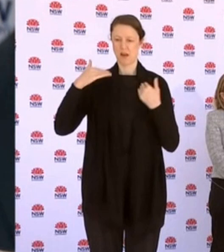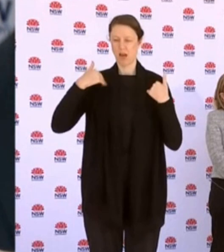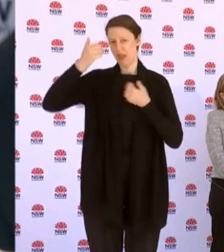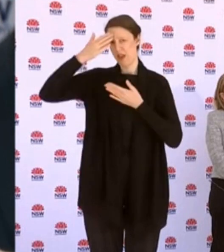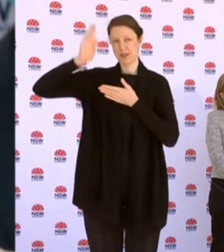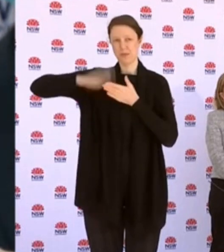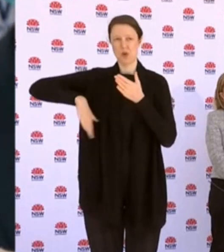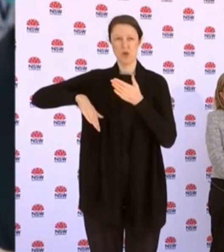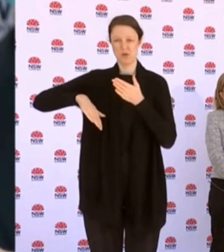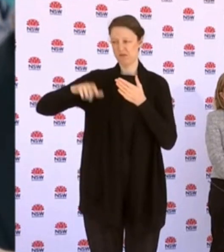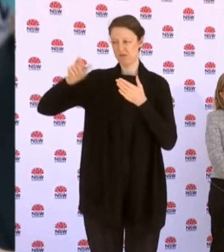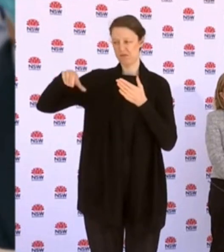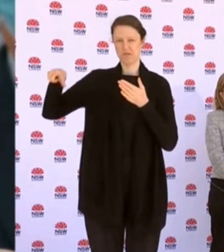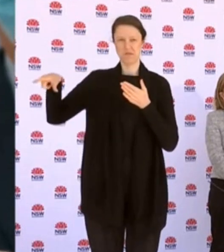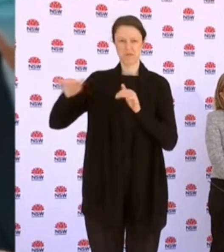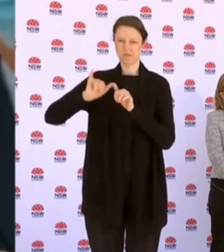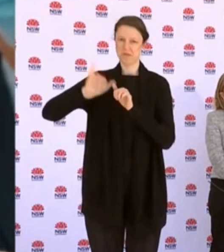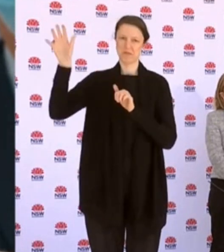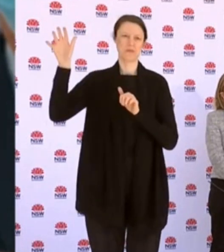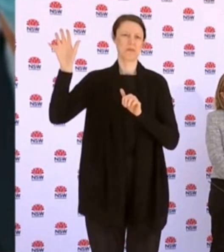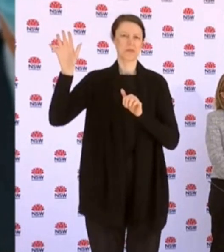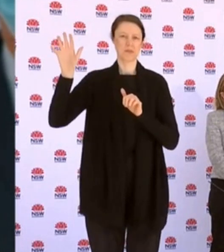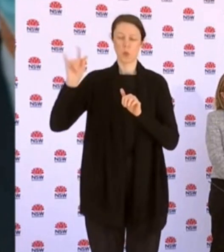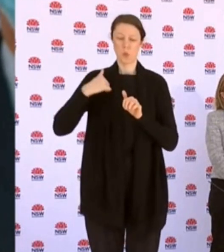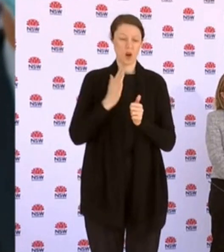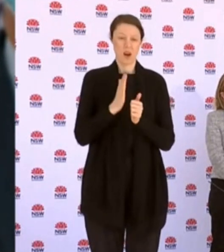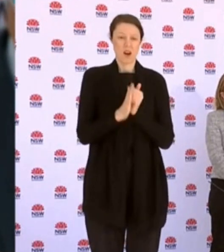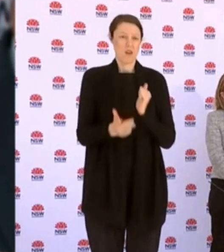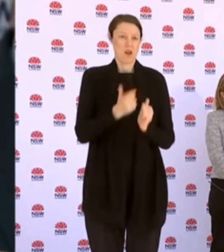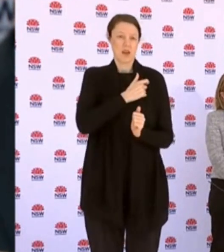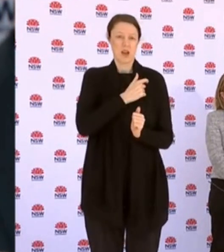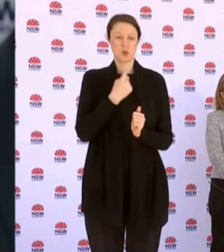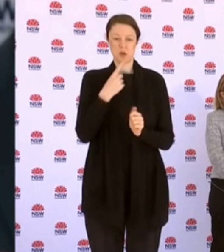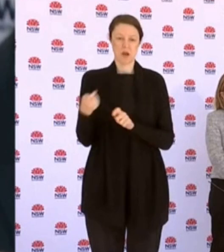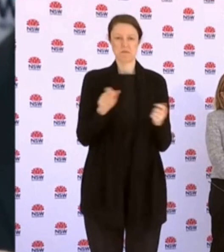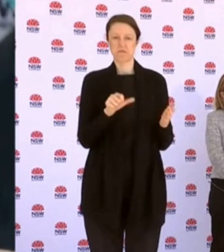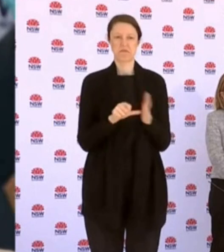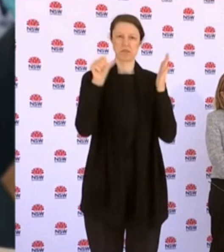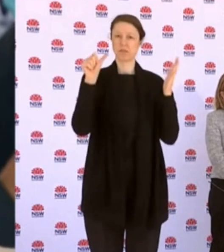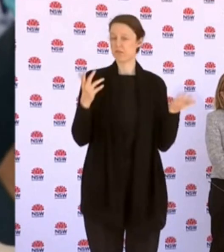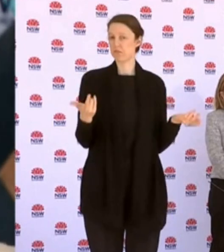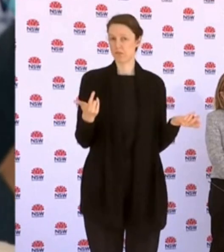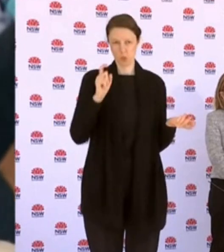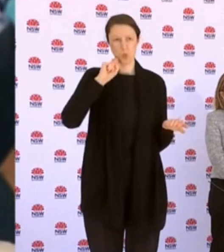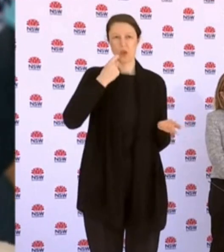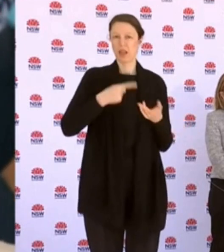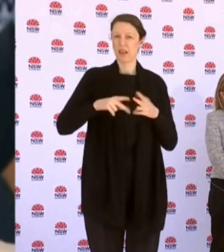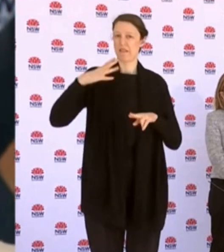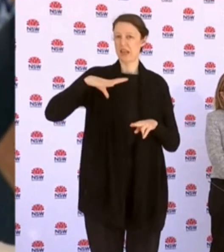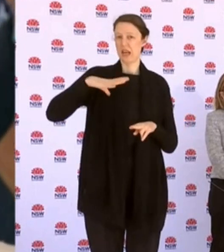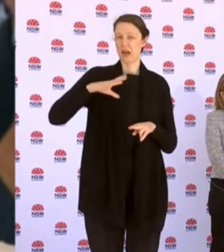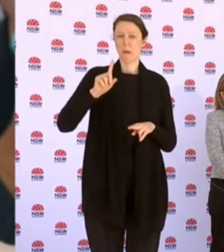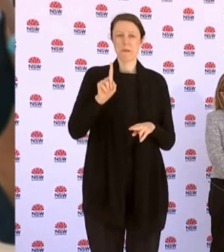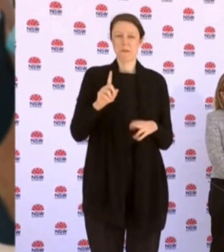And please know that we are never afraid to take those difficult decisions required to keep our community safe, and that is our absolute